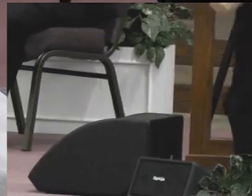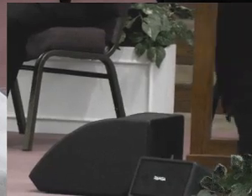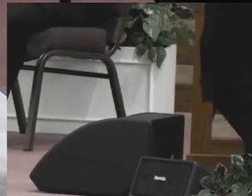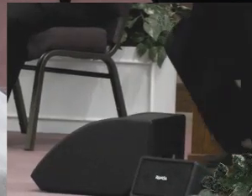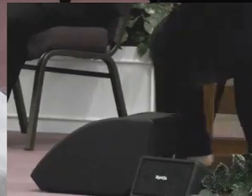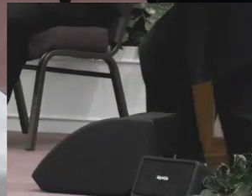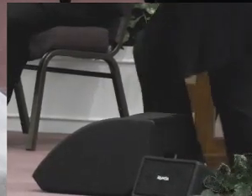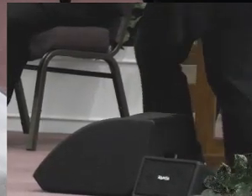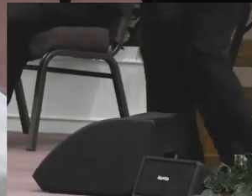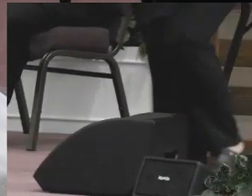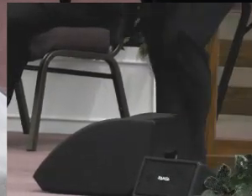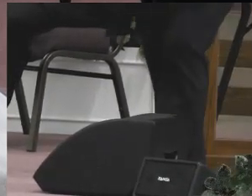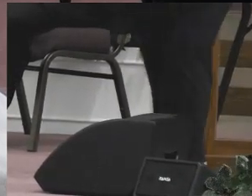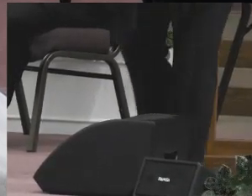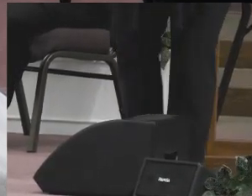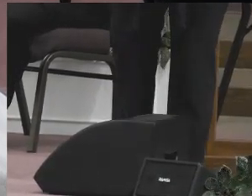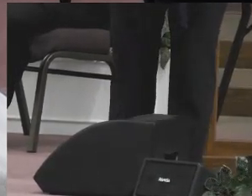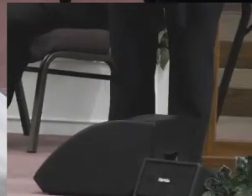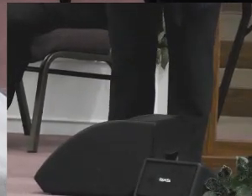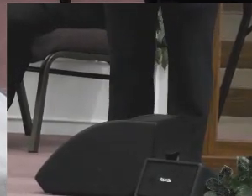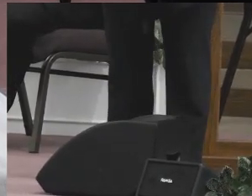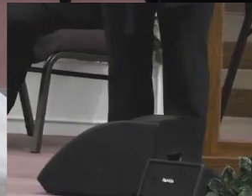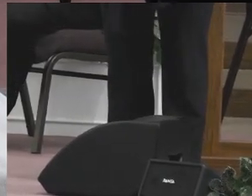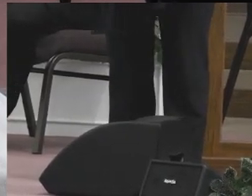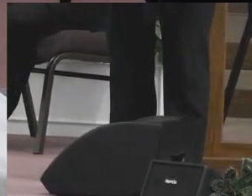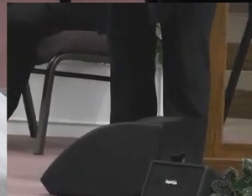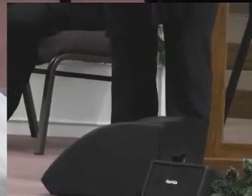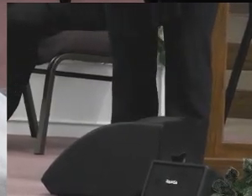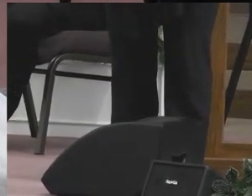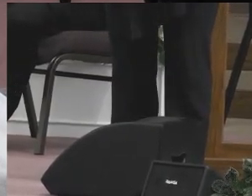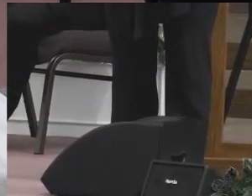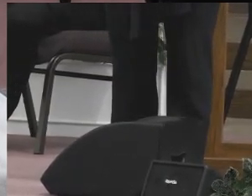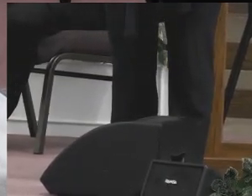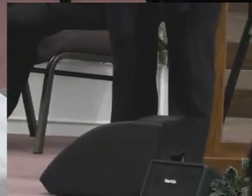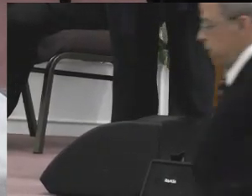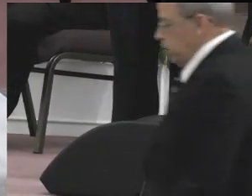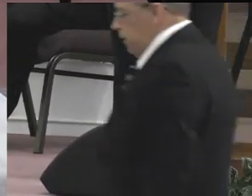we might have eternal life and we might have life abundant and full. And so